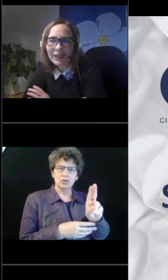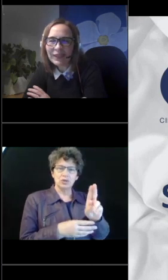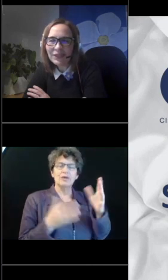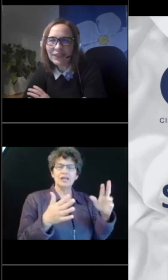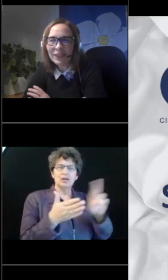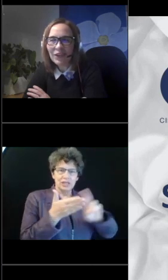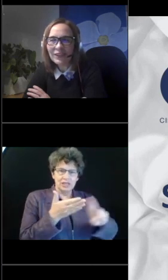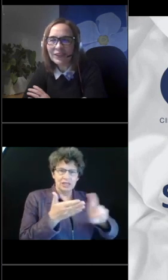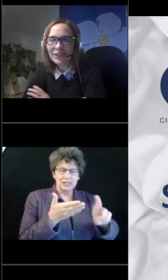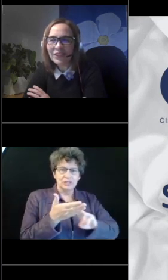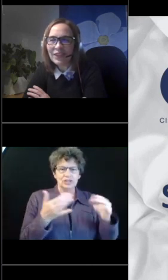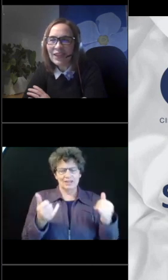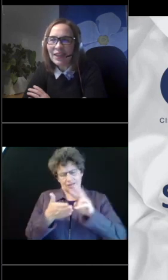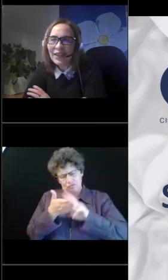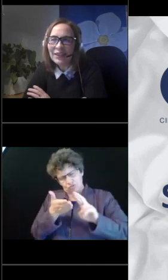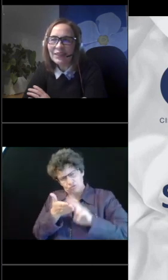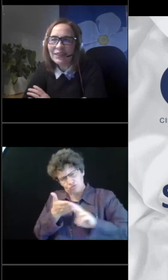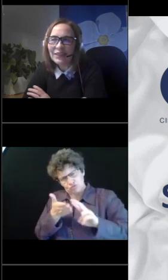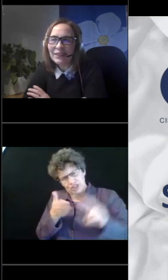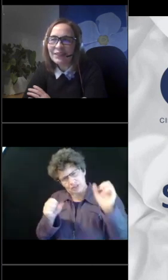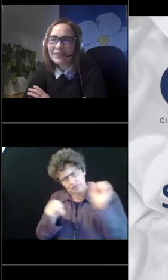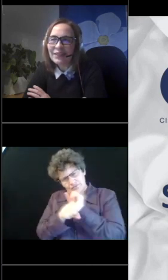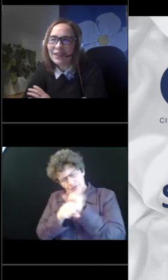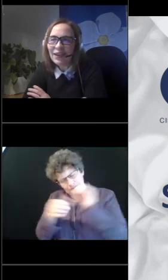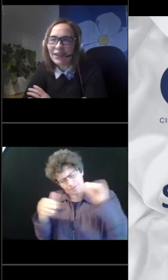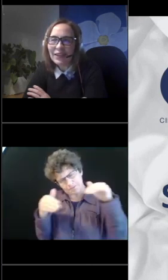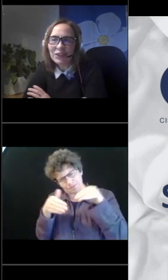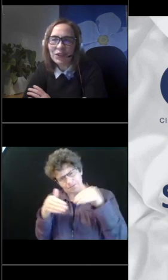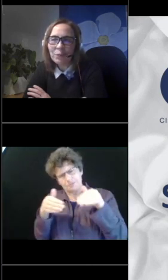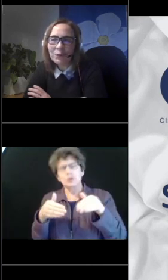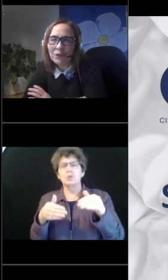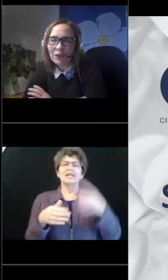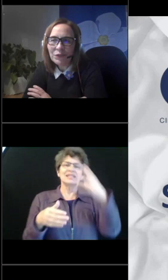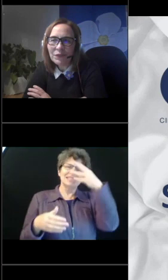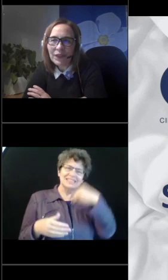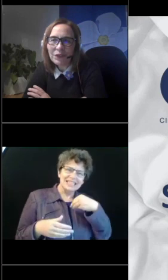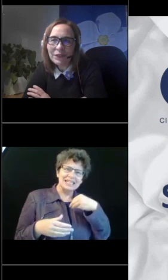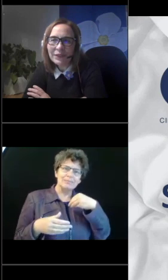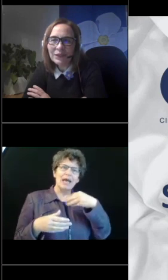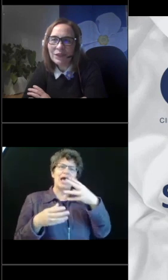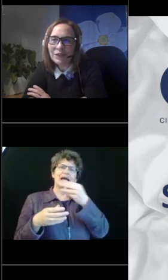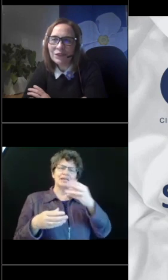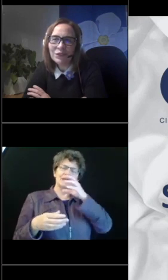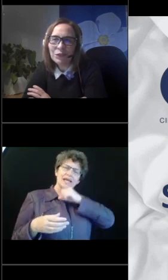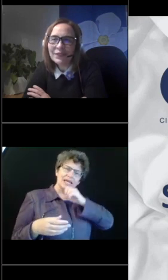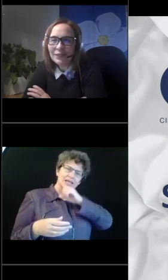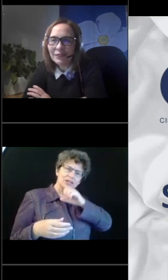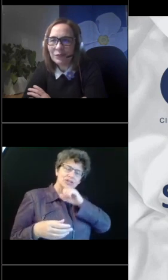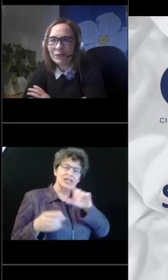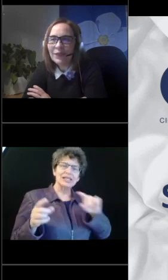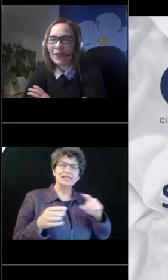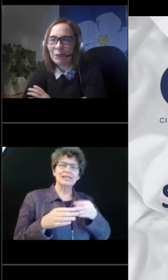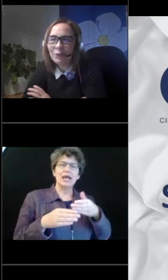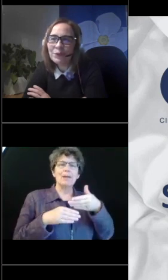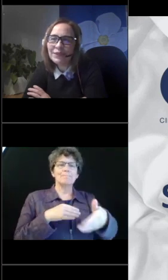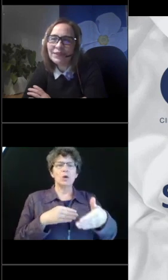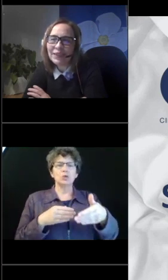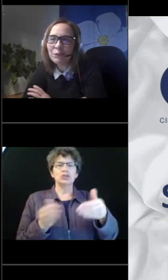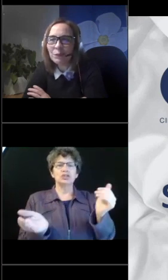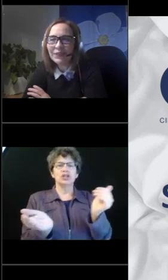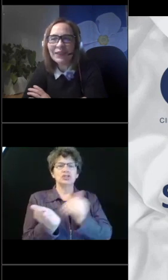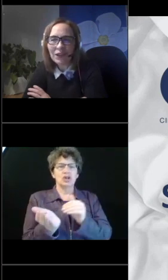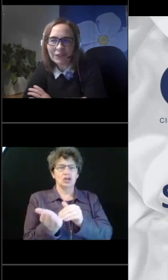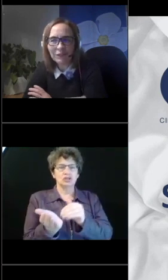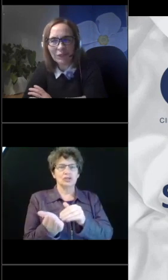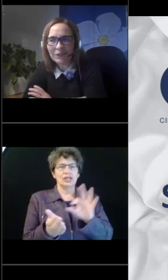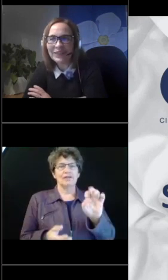sleep and aging and cognition as a CIHR postdoctoral fellow in Dr. Teresa Louis Ambrose's Aging,